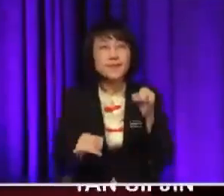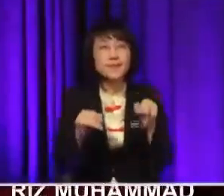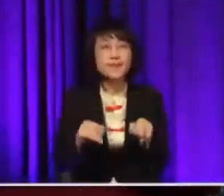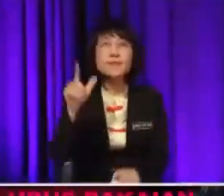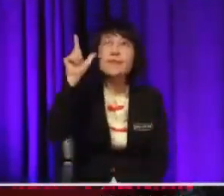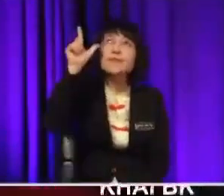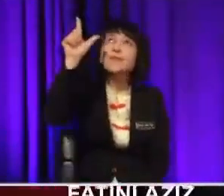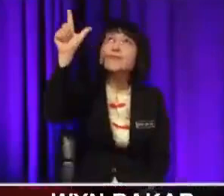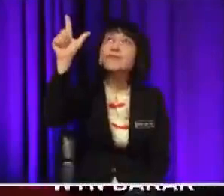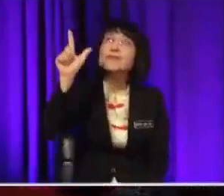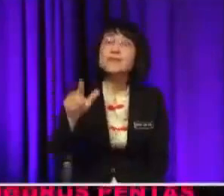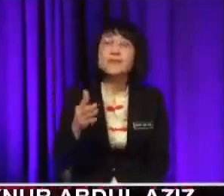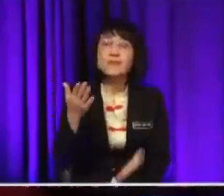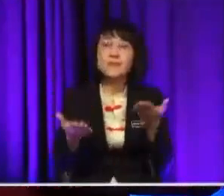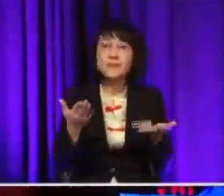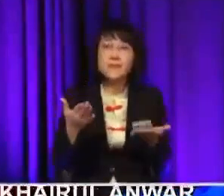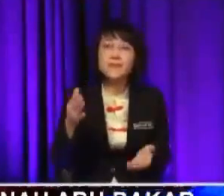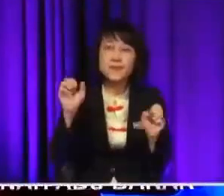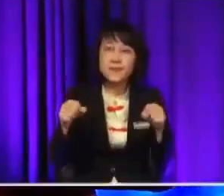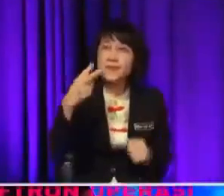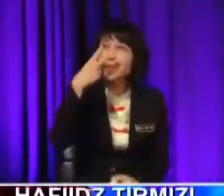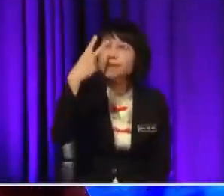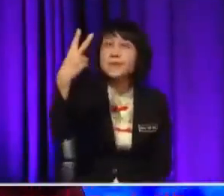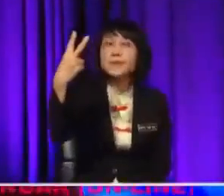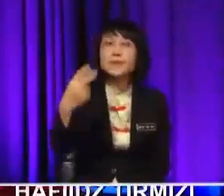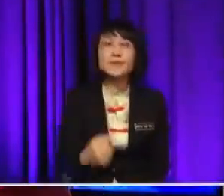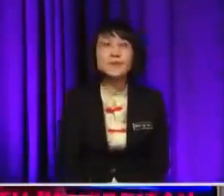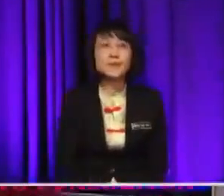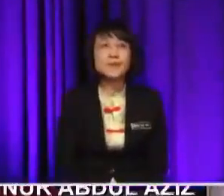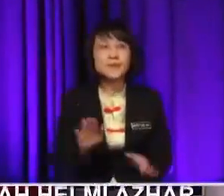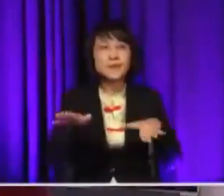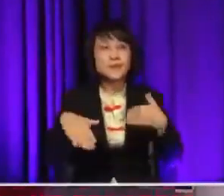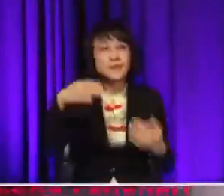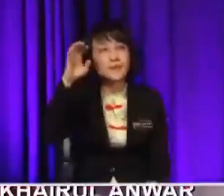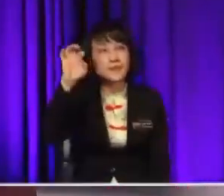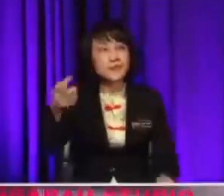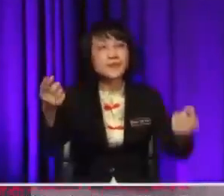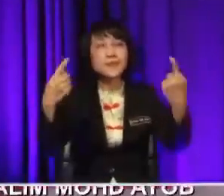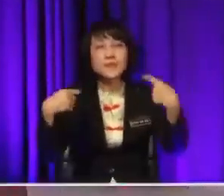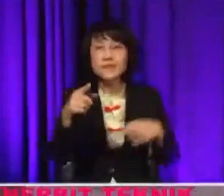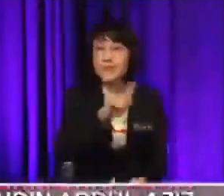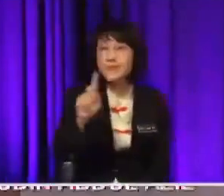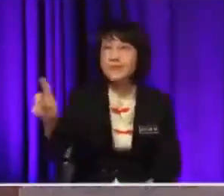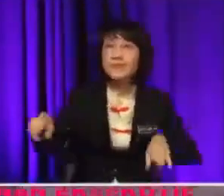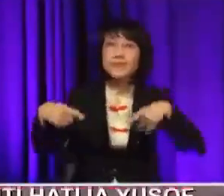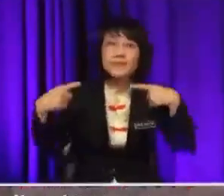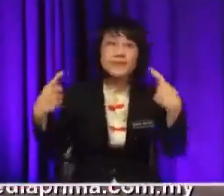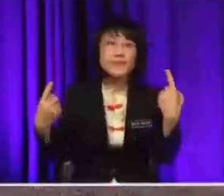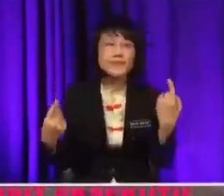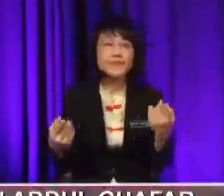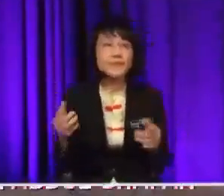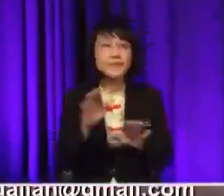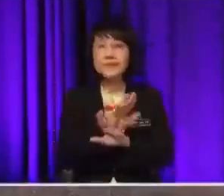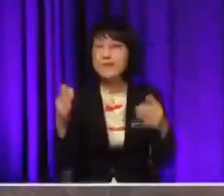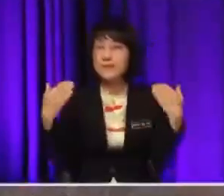you plainly may see. But how he will come and whither he goes, there's never a